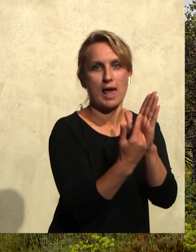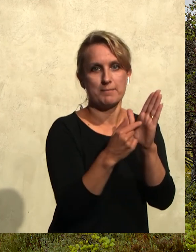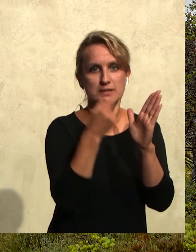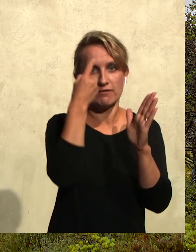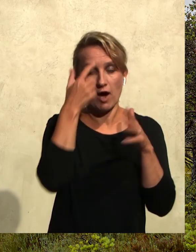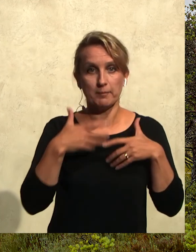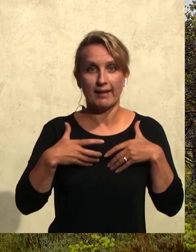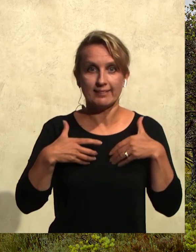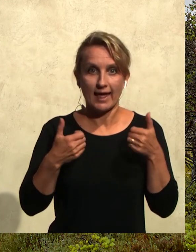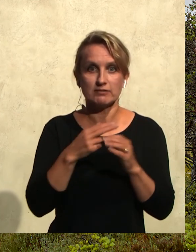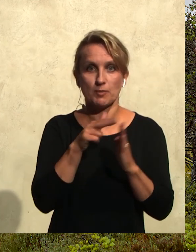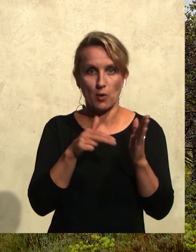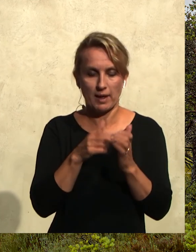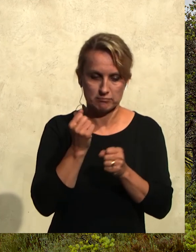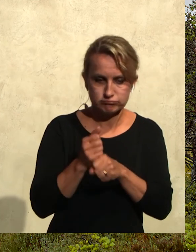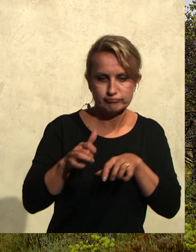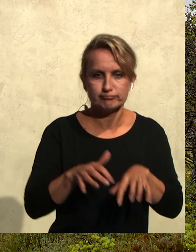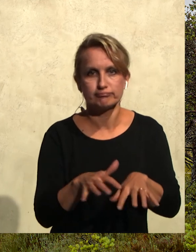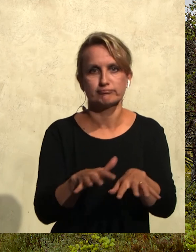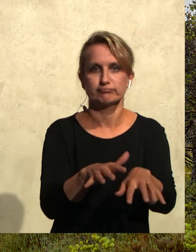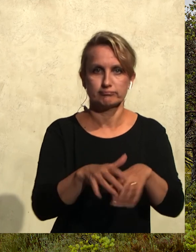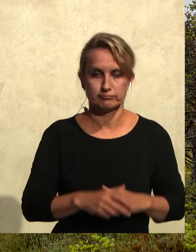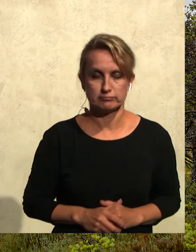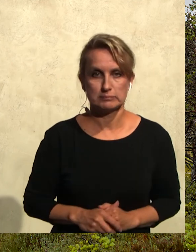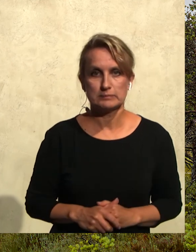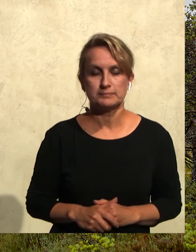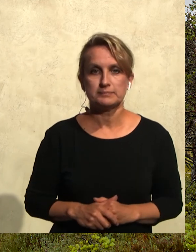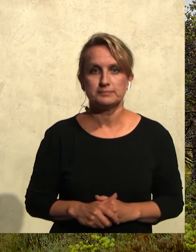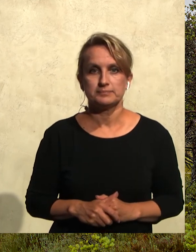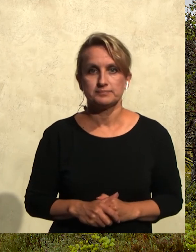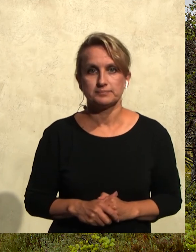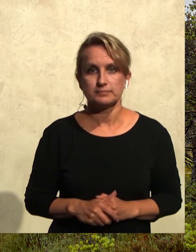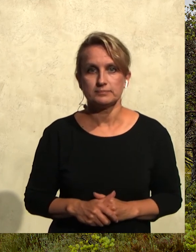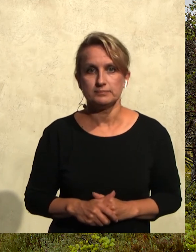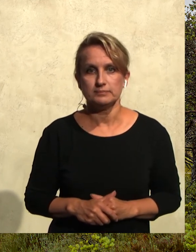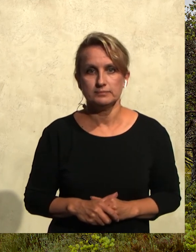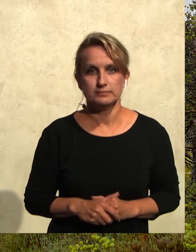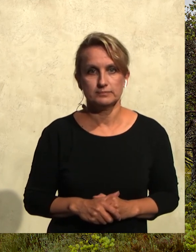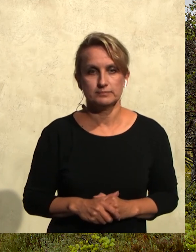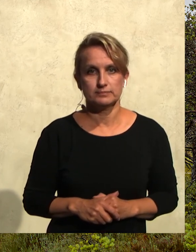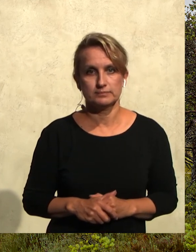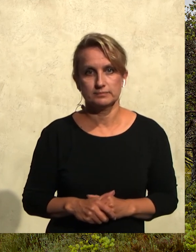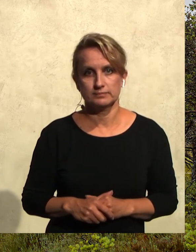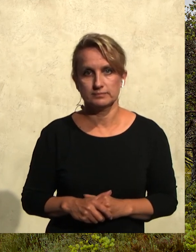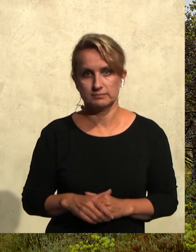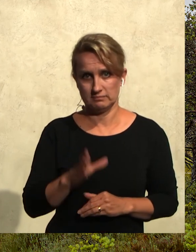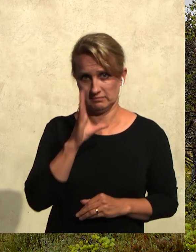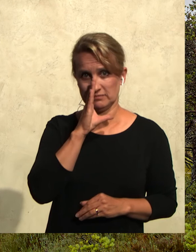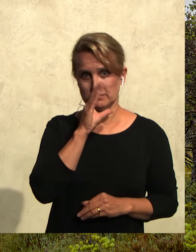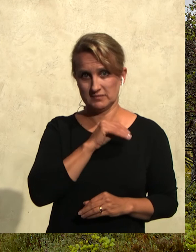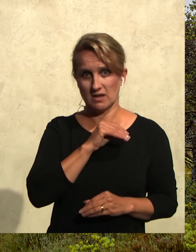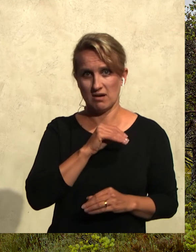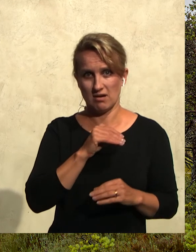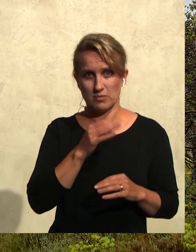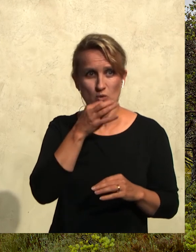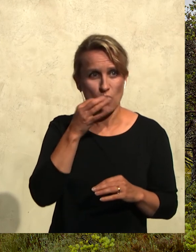we move this agenda forward? And we can learn from a lot of experiences around the continent. I'm going